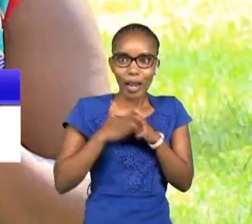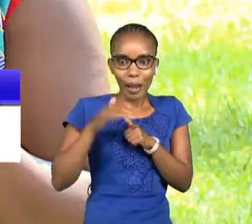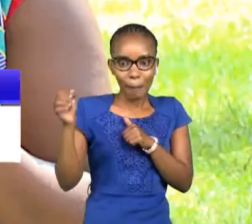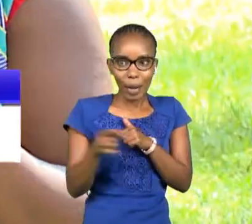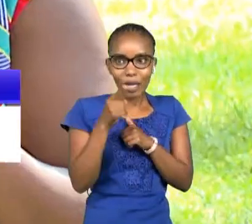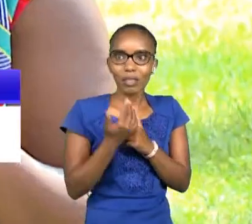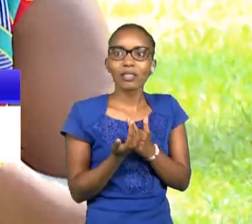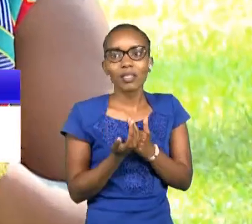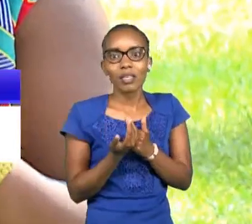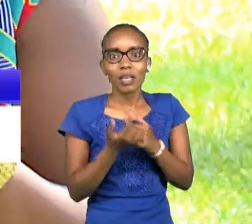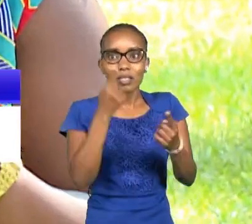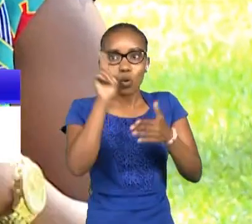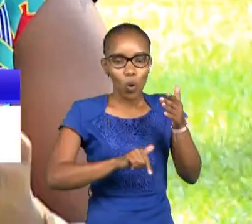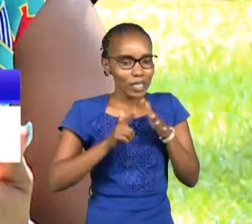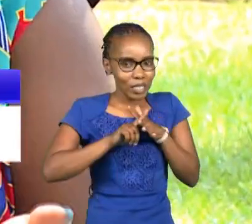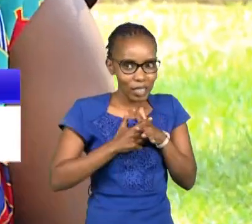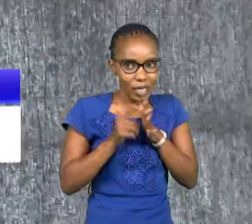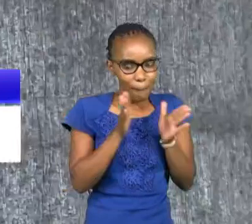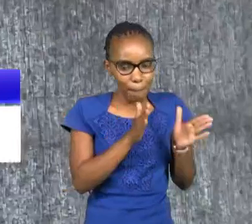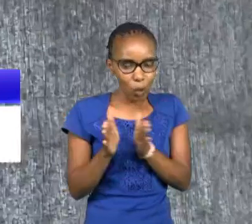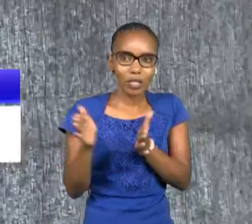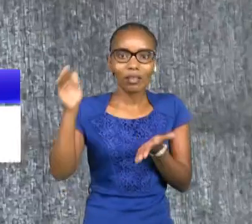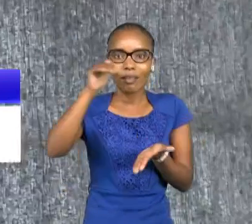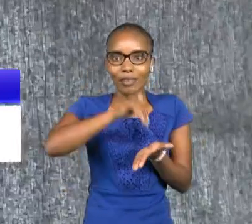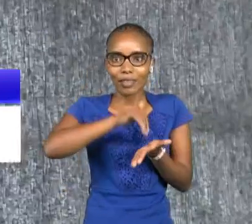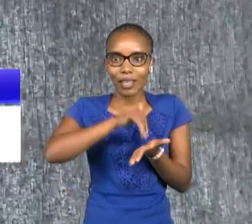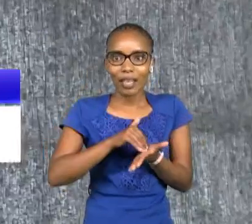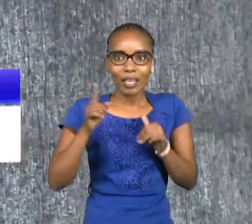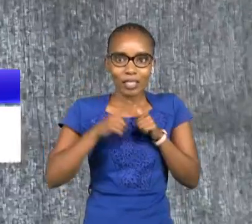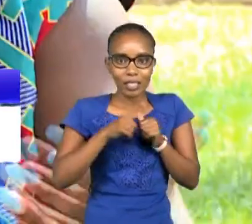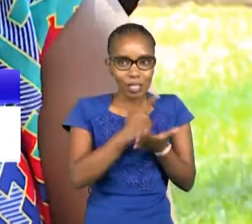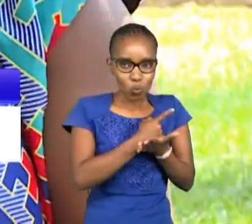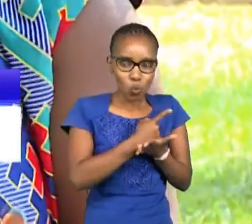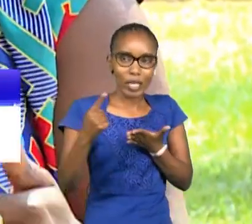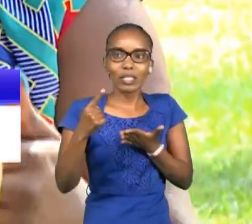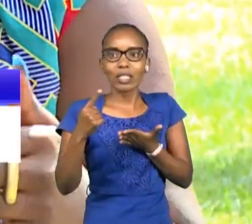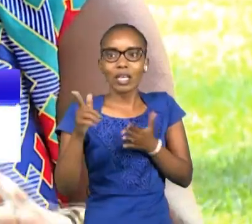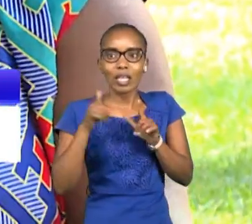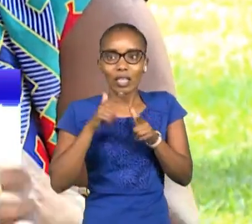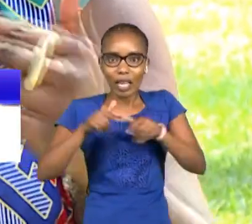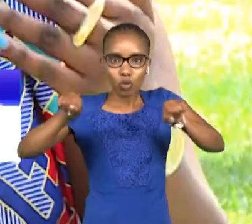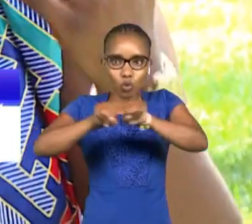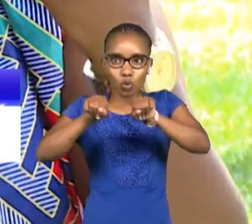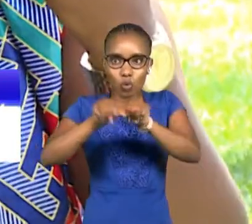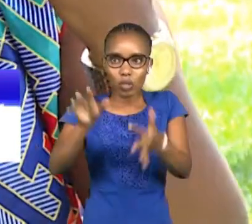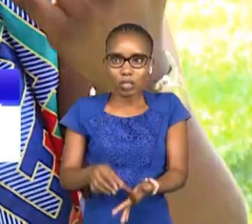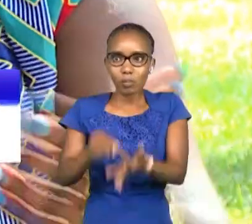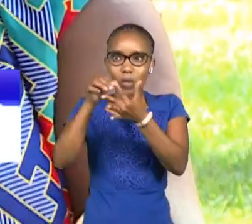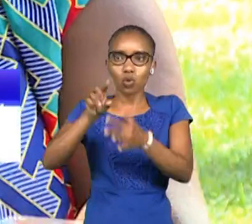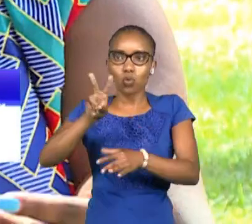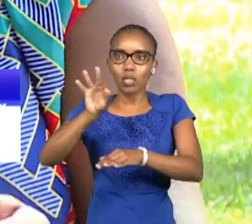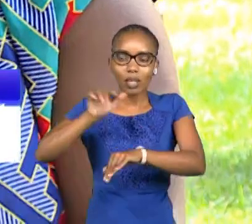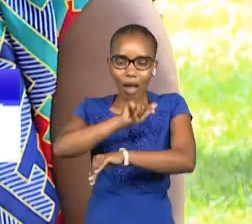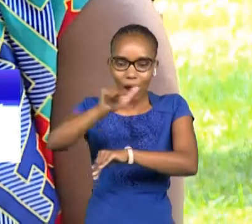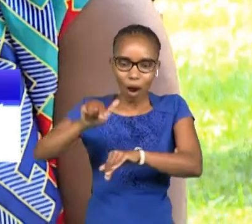child, they're like, no, she has to begin this process all over again, which means 6 weeks of casting, 3 months of wearing this shoe for 23 hours, and